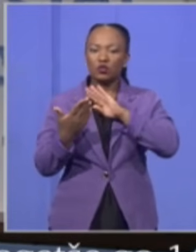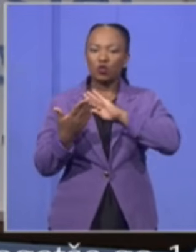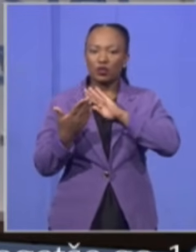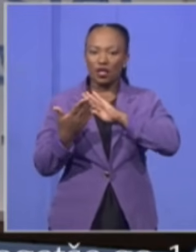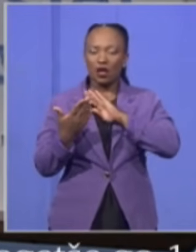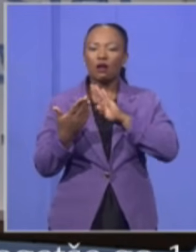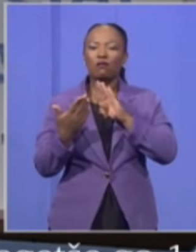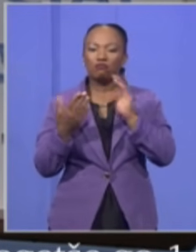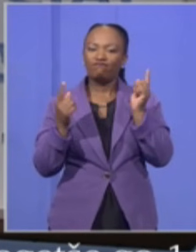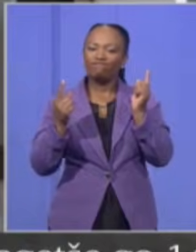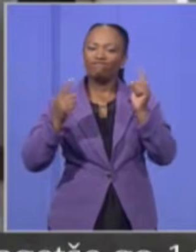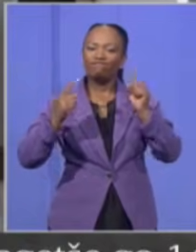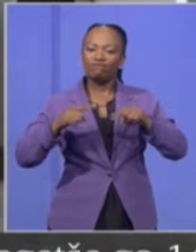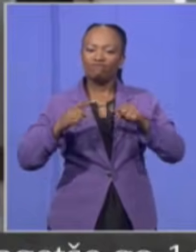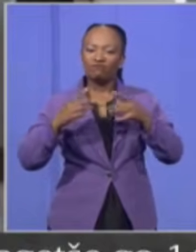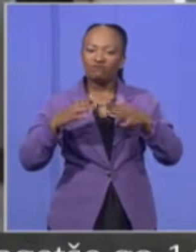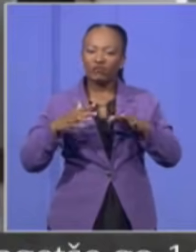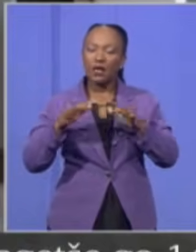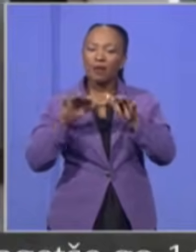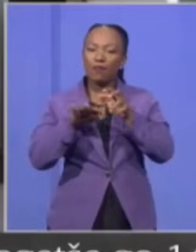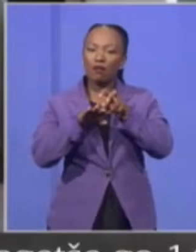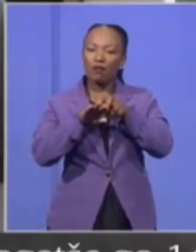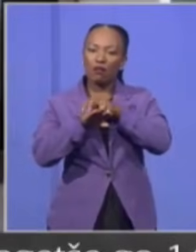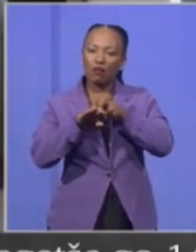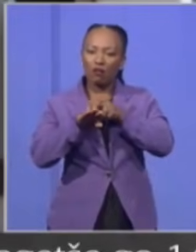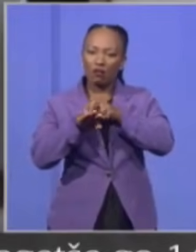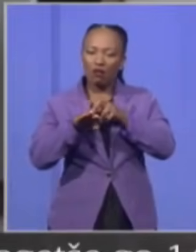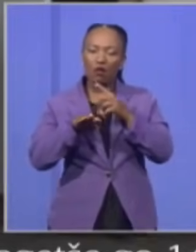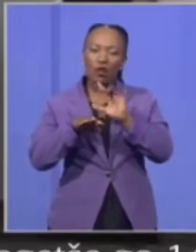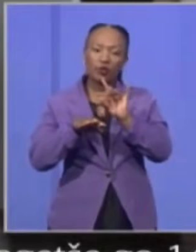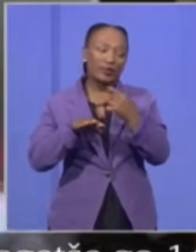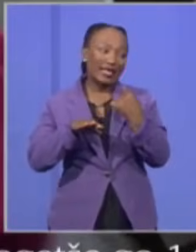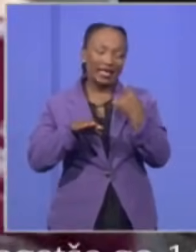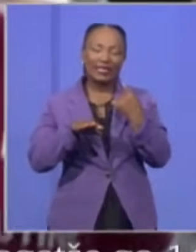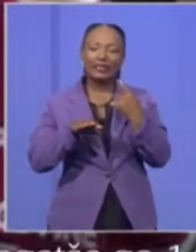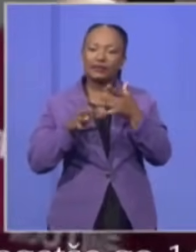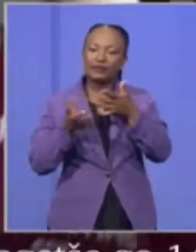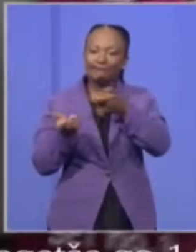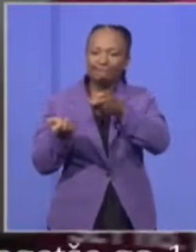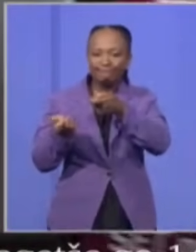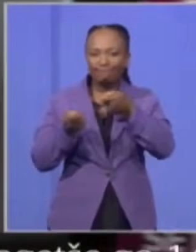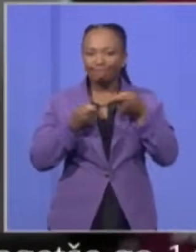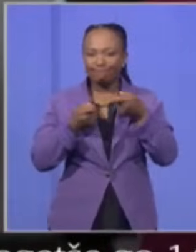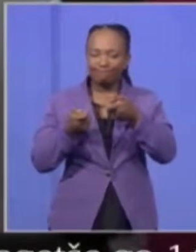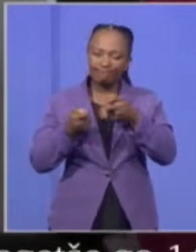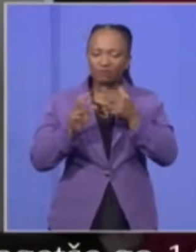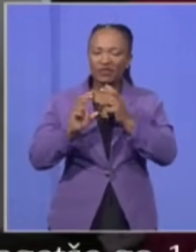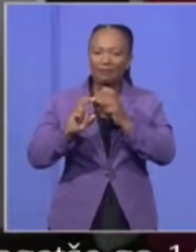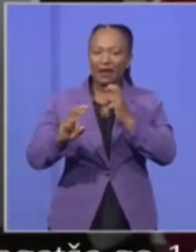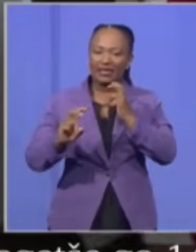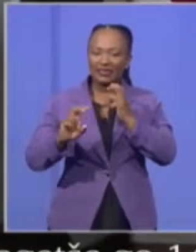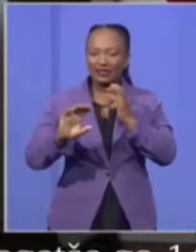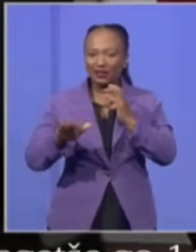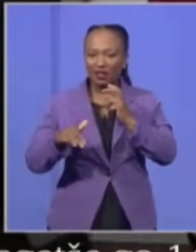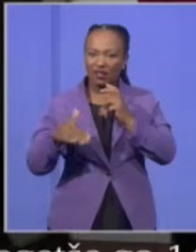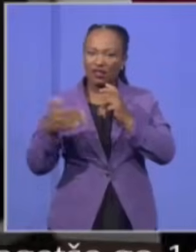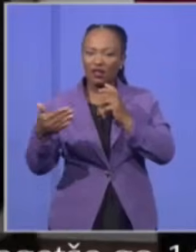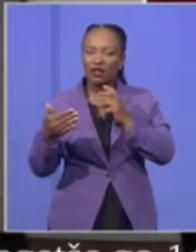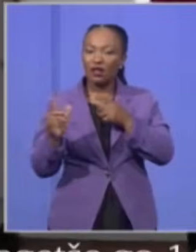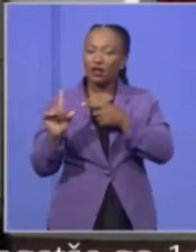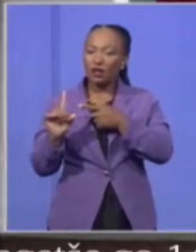SNDF leo ile go lantšha banamedi bao ba bego ba gobetše ka labobedi. Nelson Mtšali o re leboga ge a kgonne go phela.